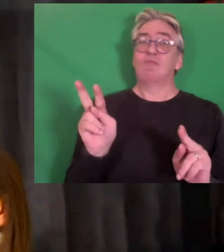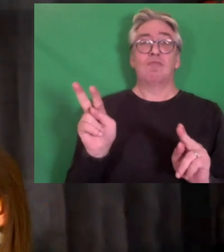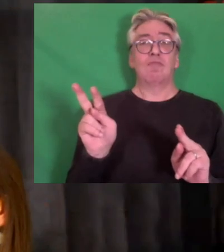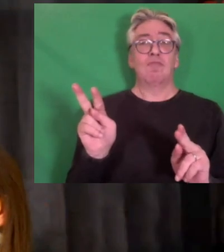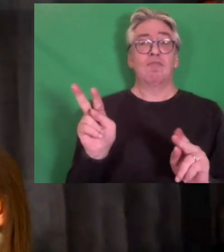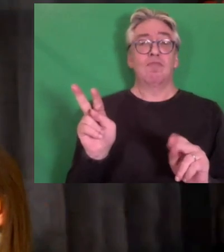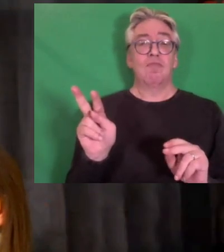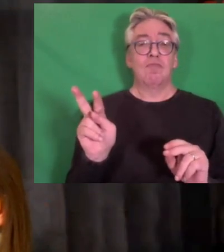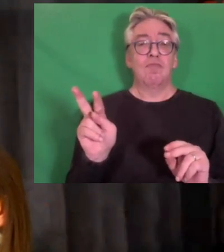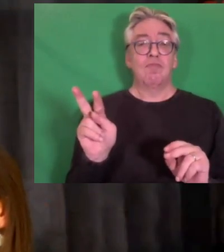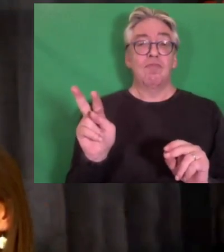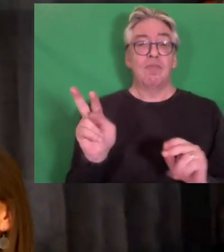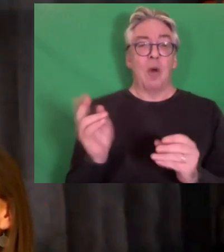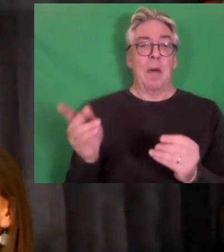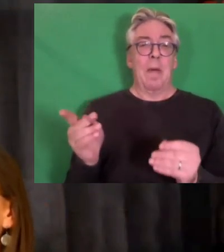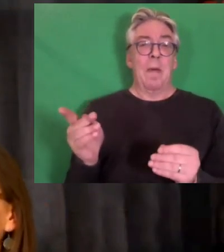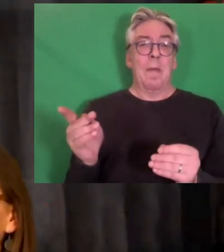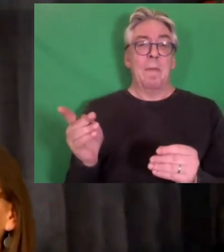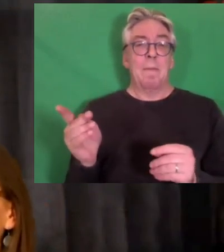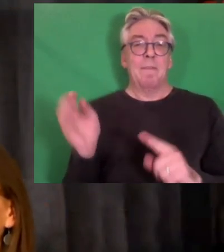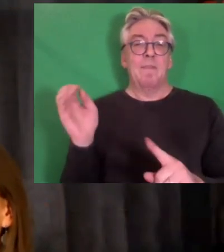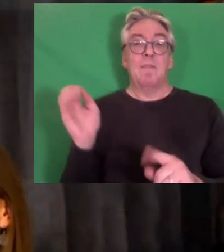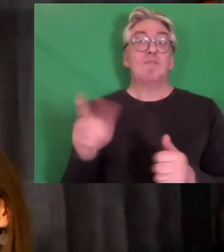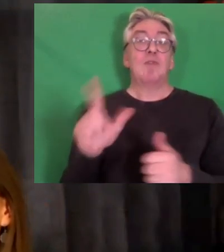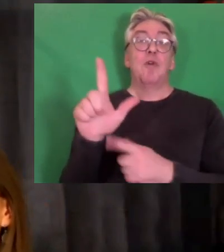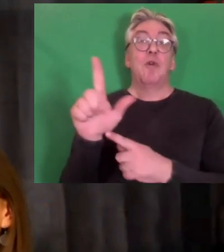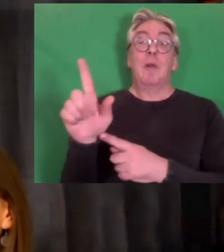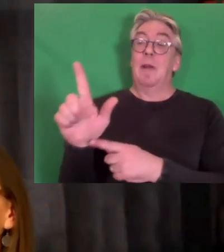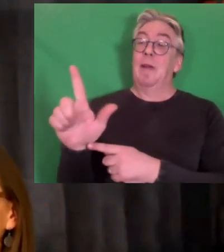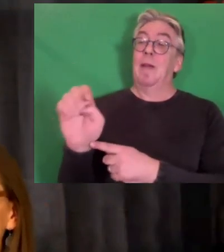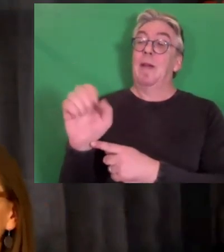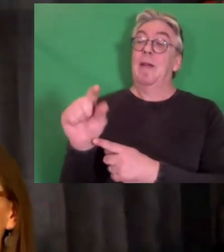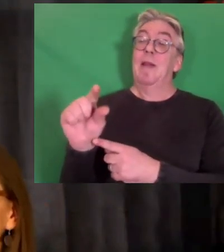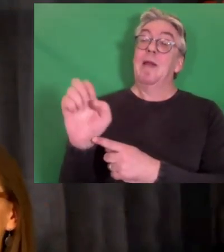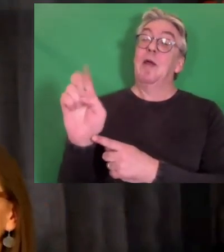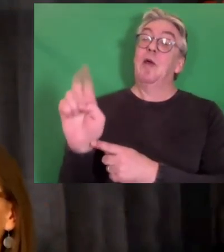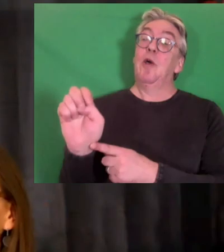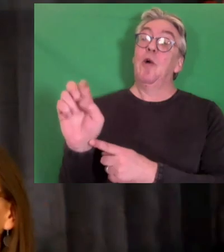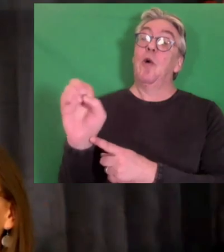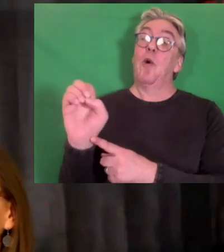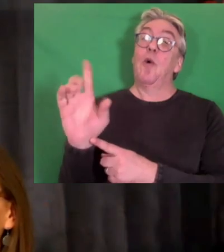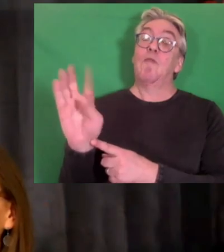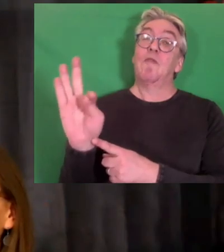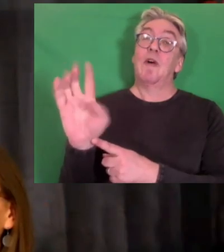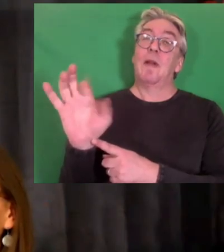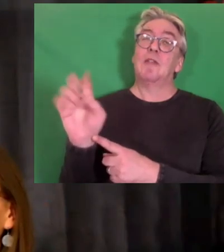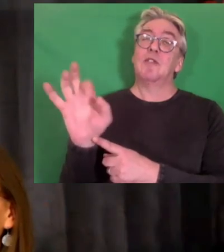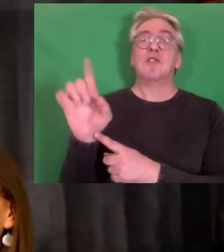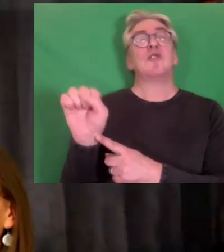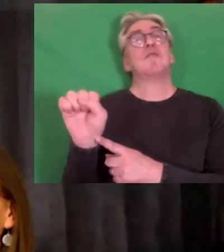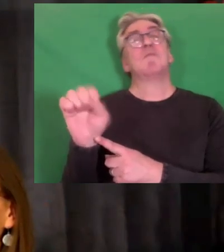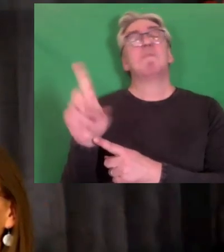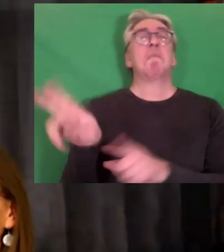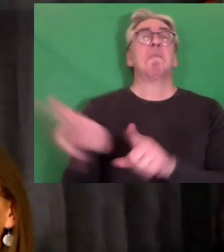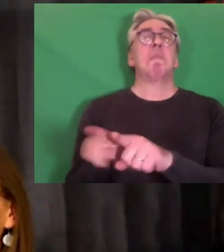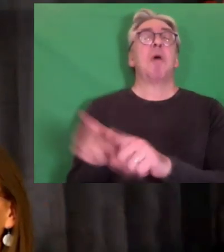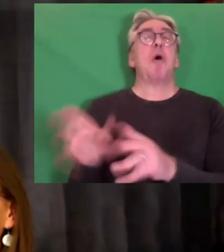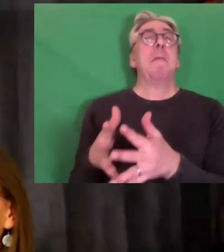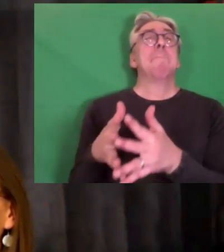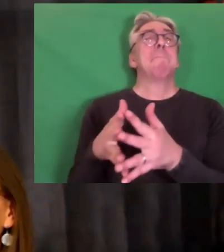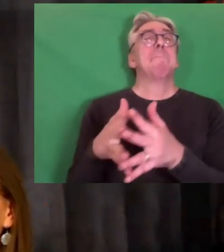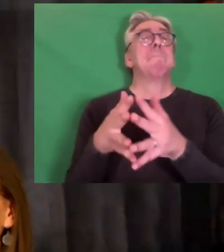Legends and maybe Counter-Strike or Call of Duty or something like that, you almost always have some kind of voice communication within the